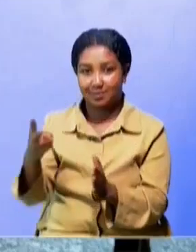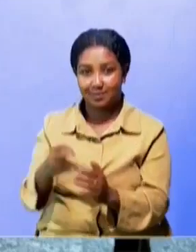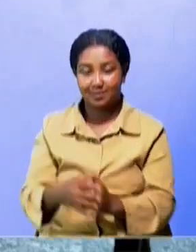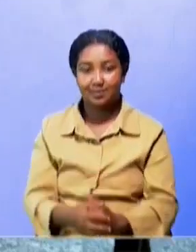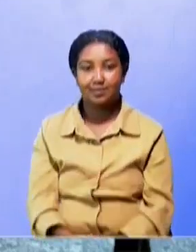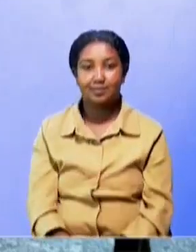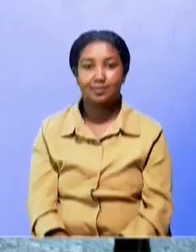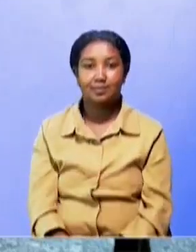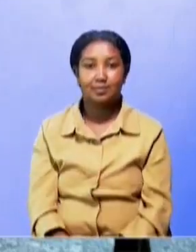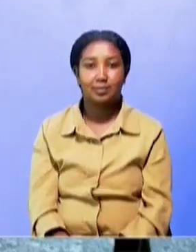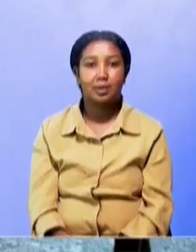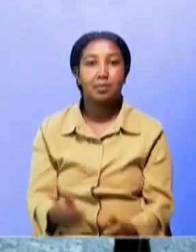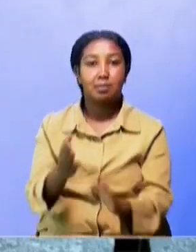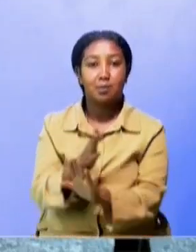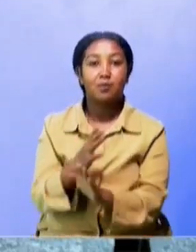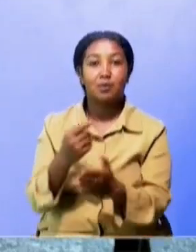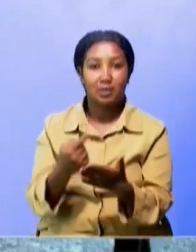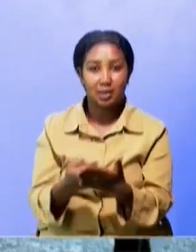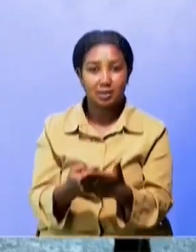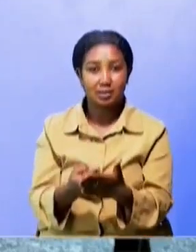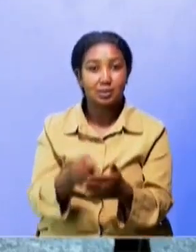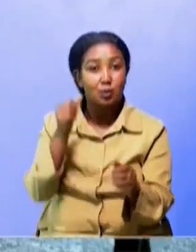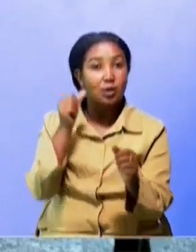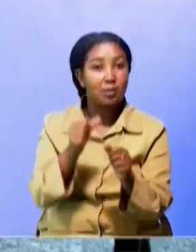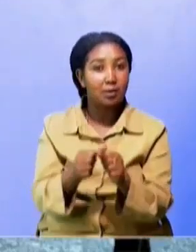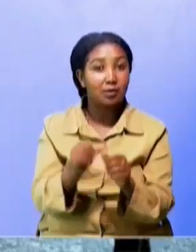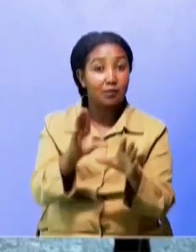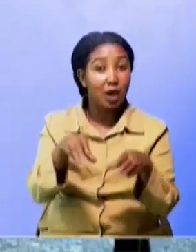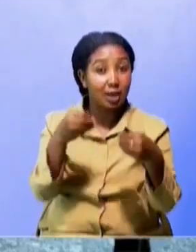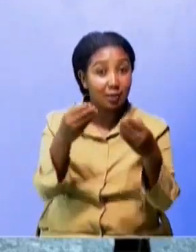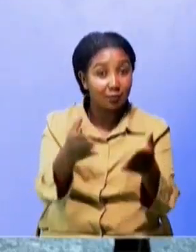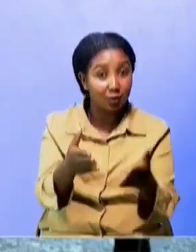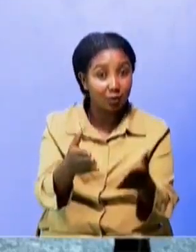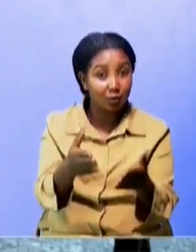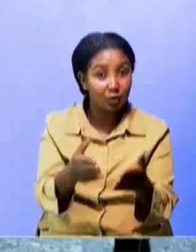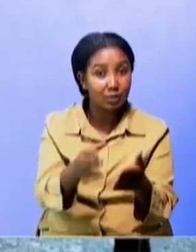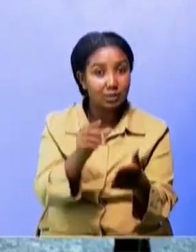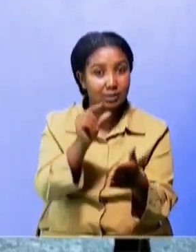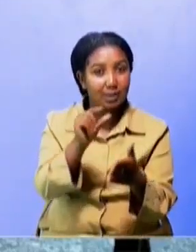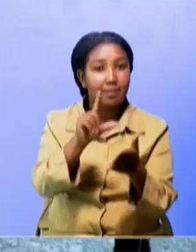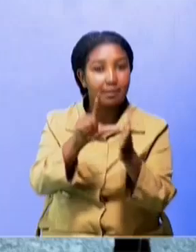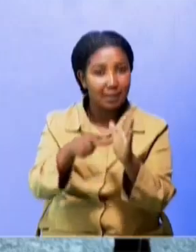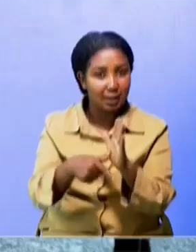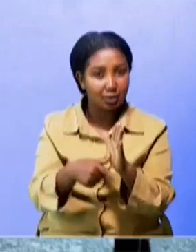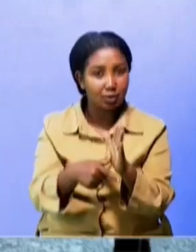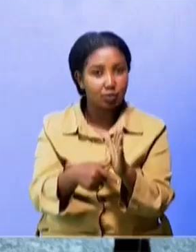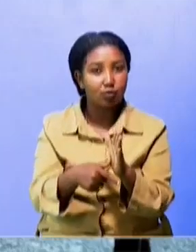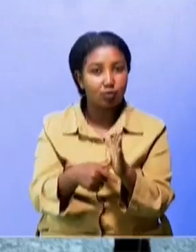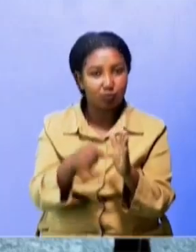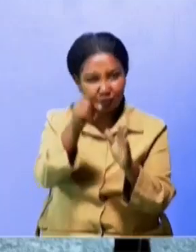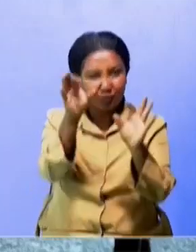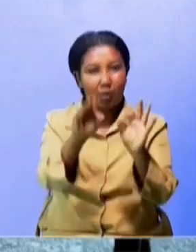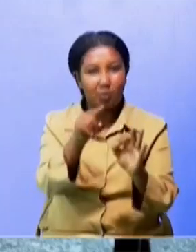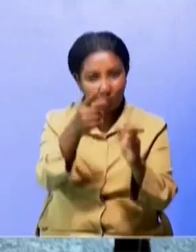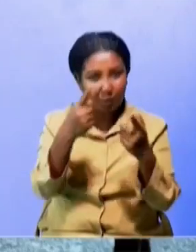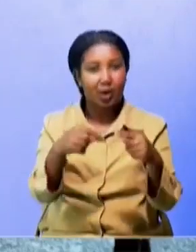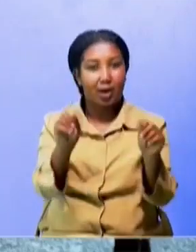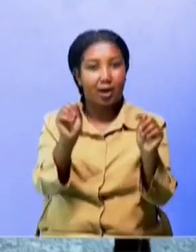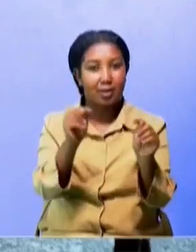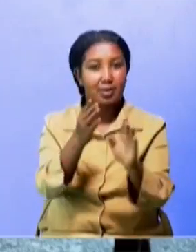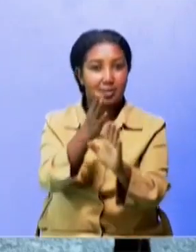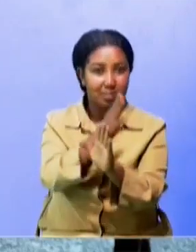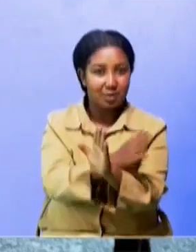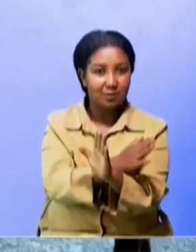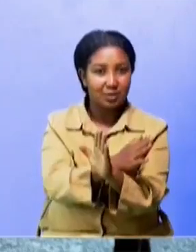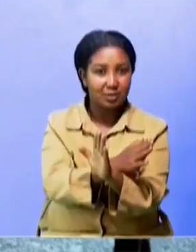Good. Before that, would you mind if I give you some minutes to form your sentences in the previous